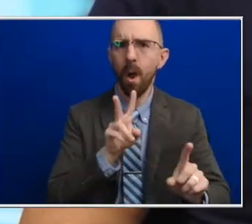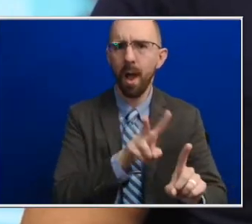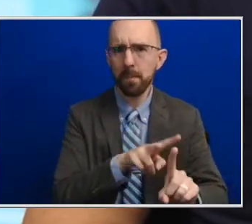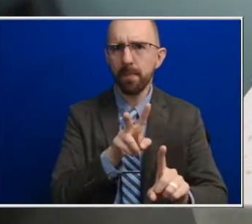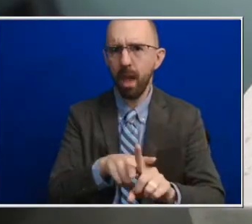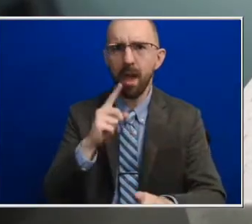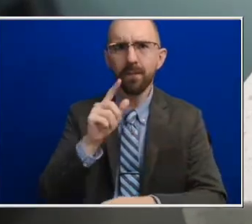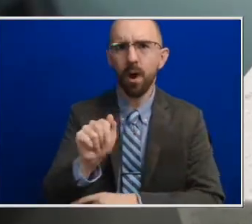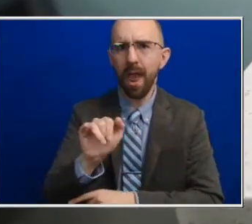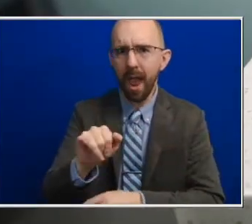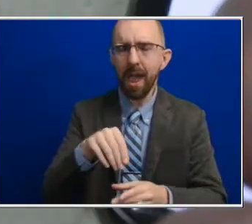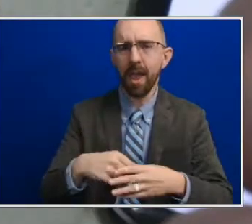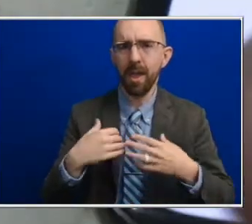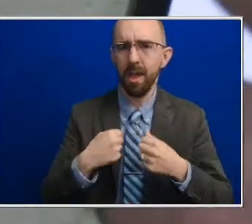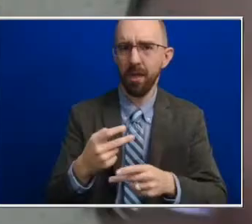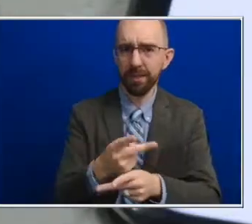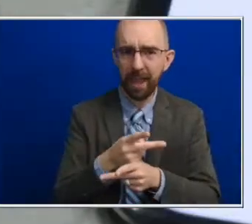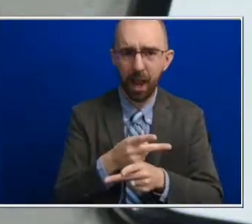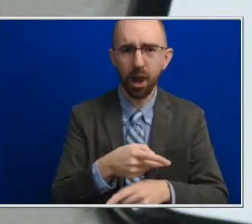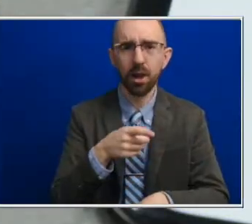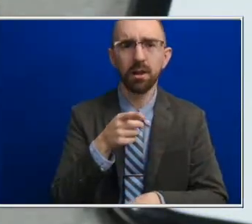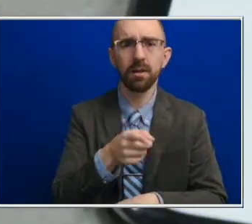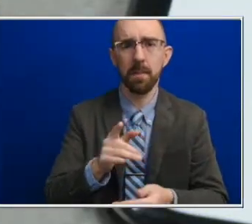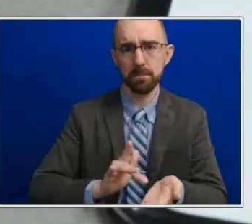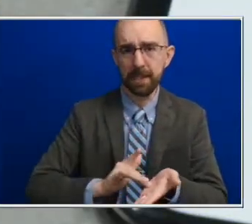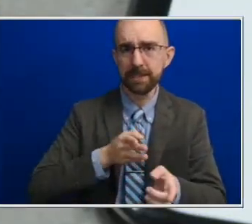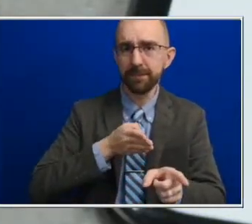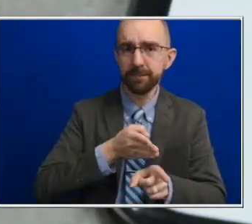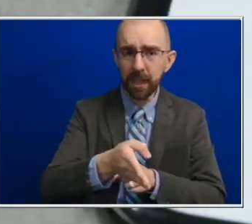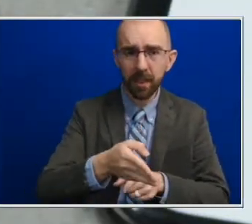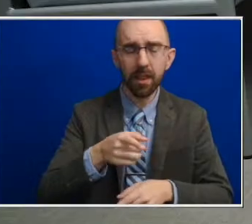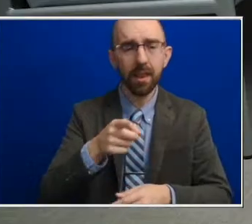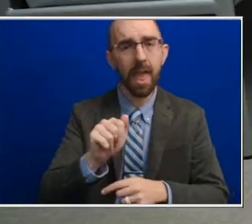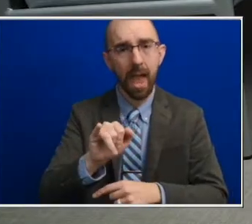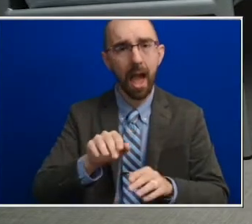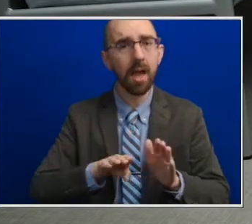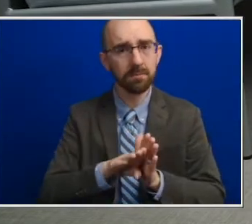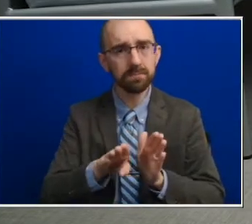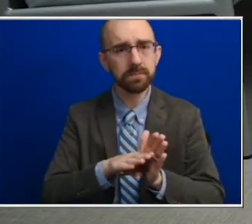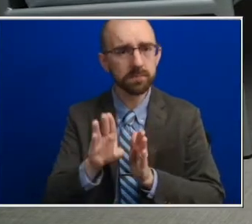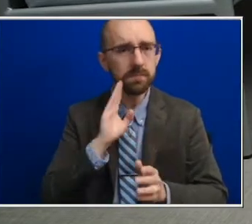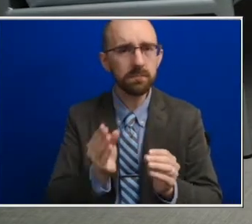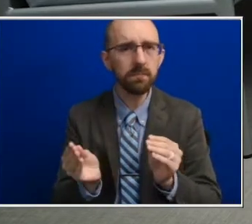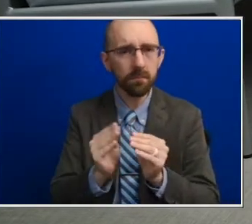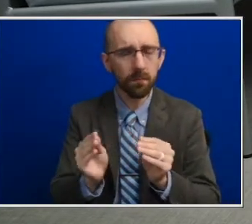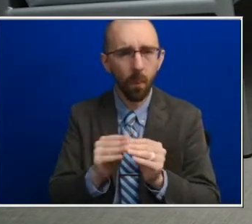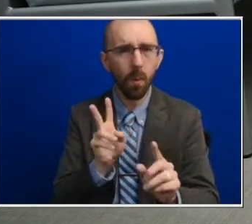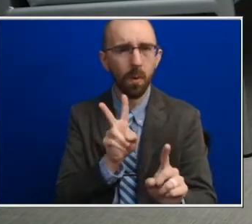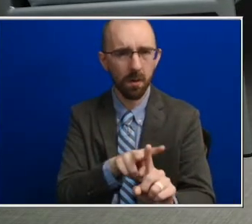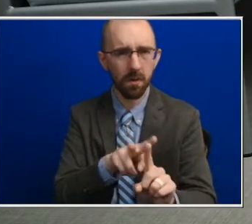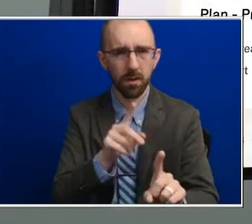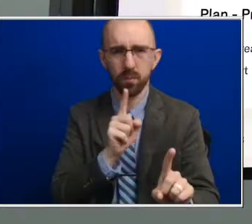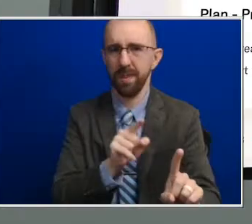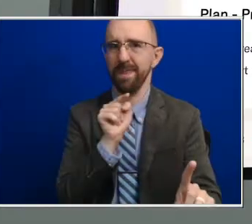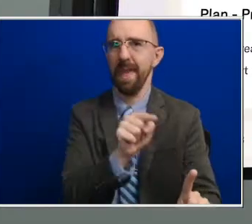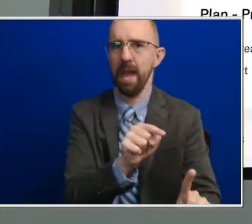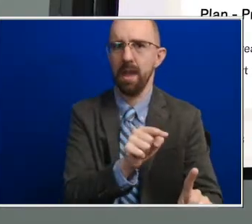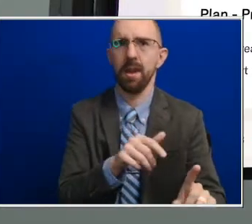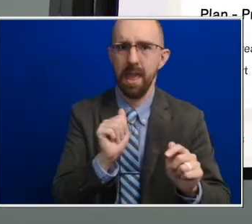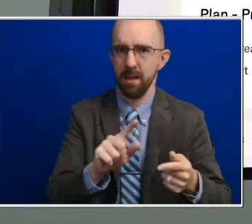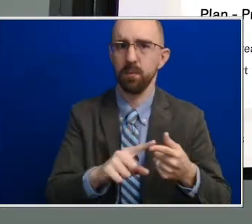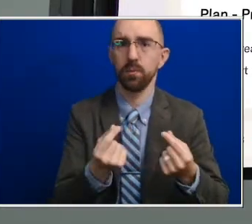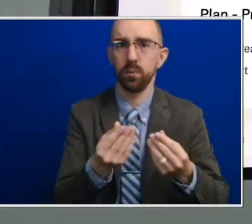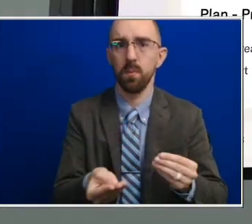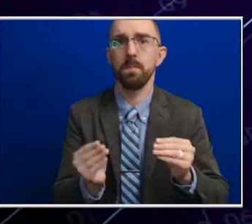in healthcare and in the medicine field. As AI continues to develop, it'll be more applicable to that, and it'll be able to do even more amazing things